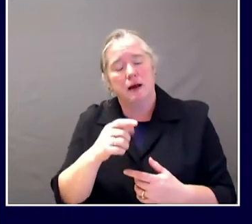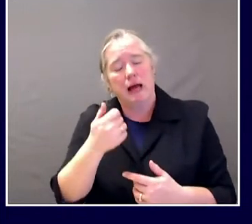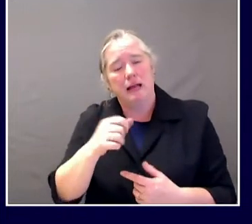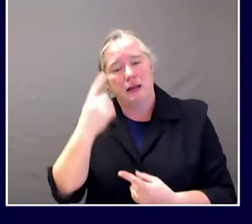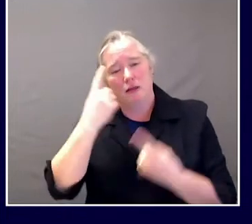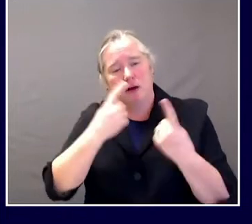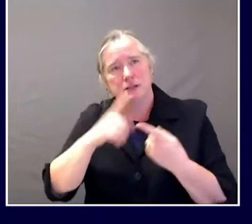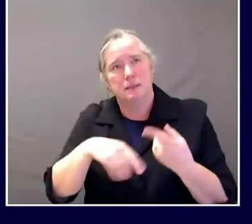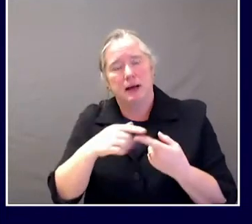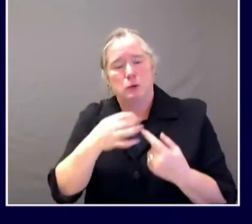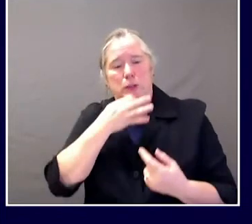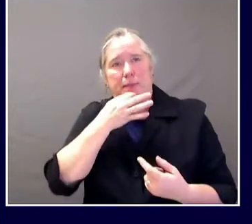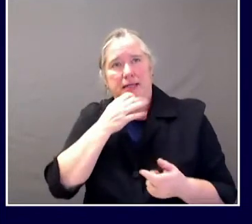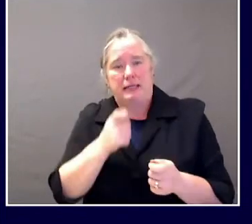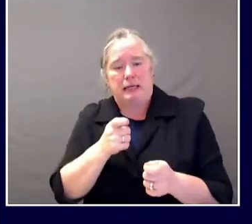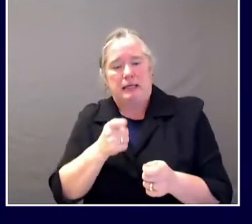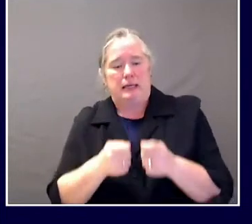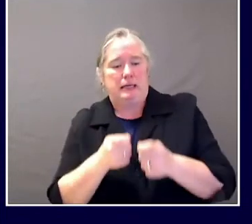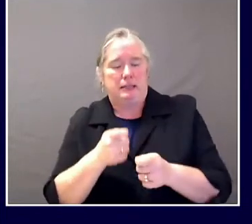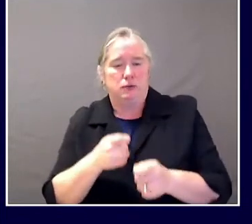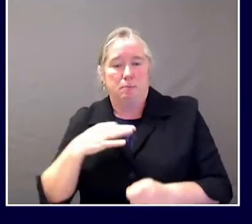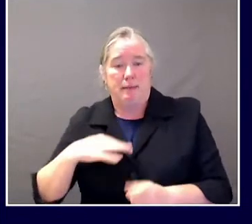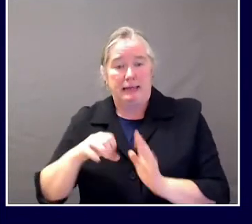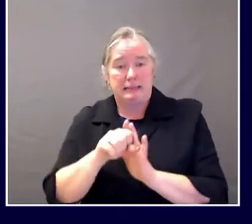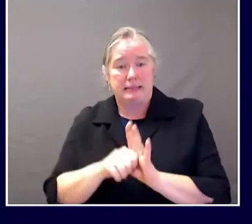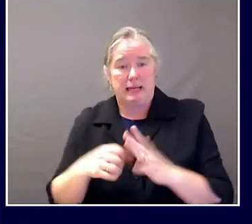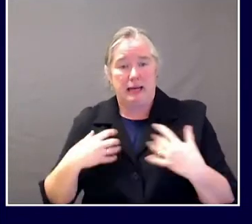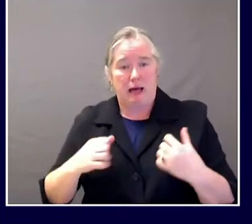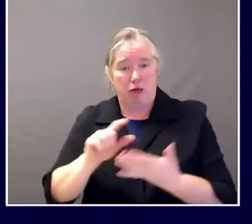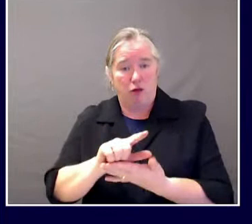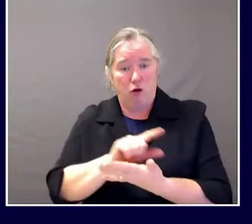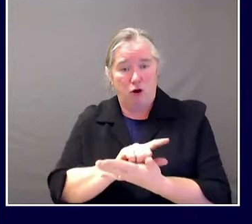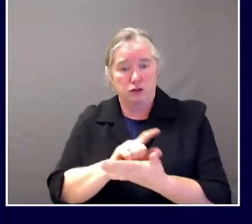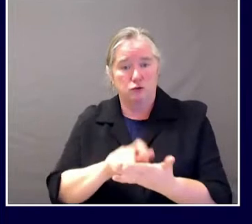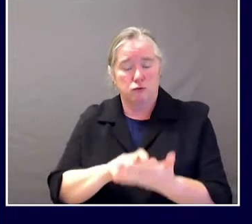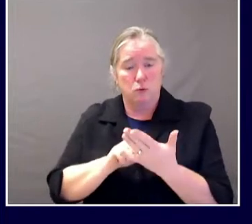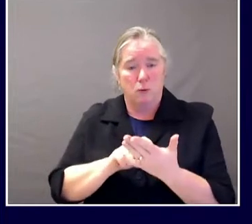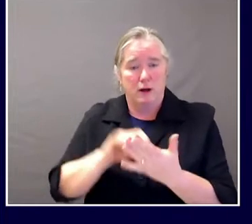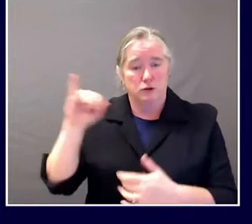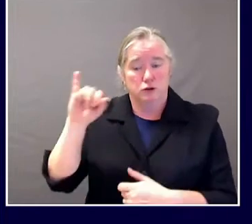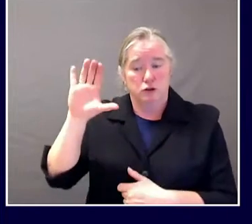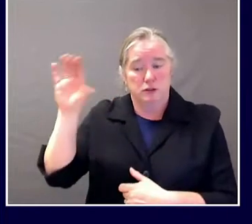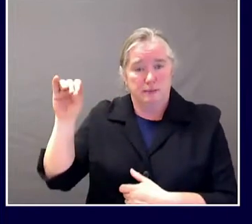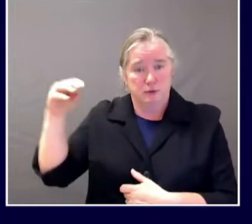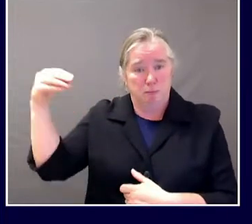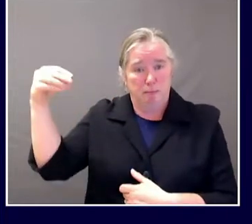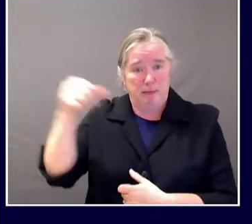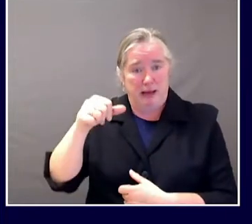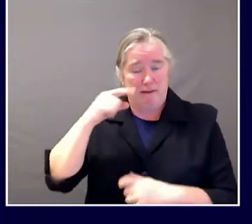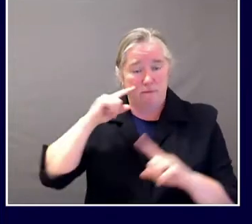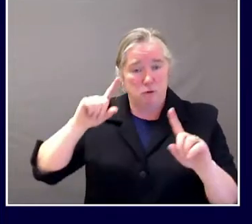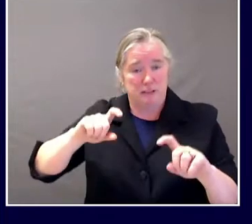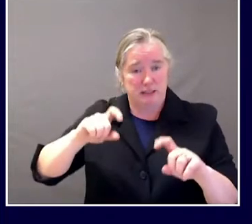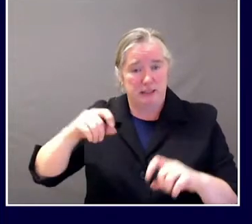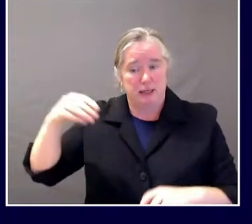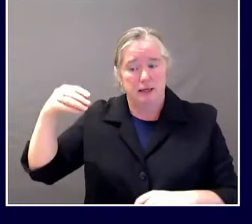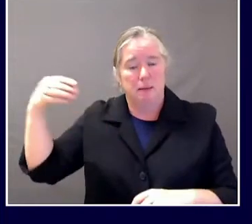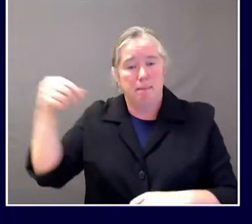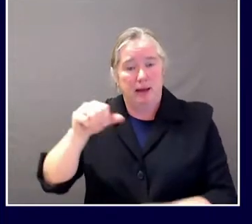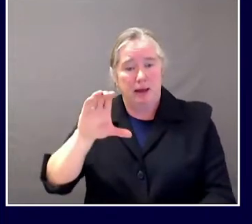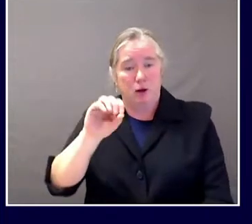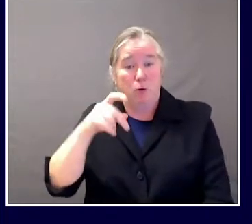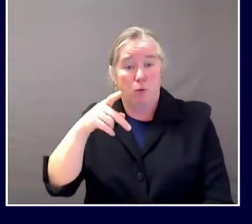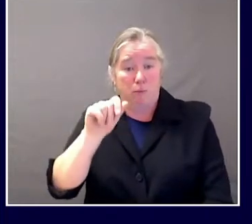to Maine state health law in terms of requiring insurers to cover testing and co-pays for testing,